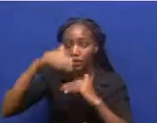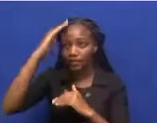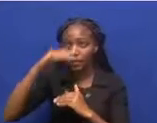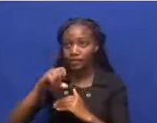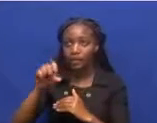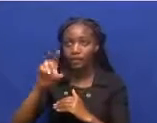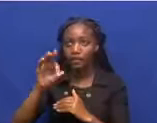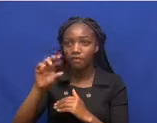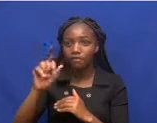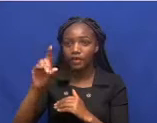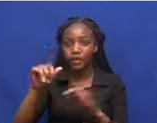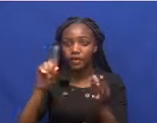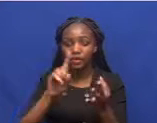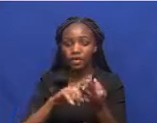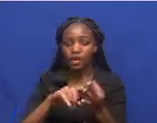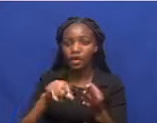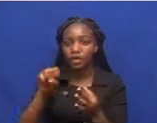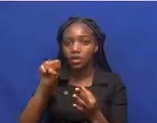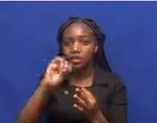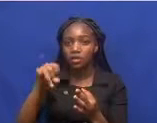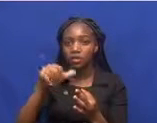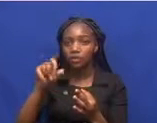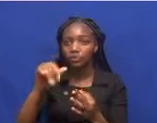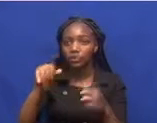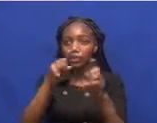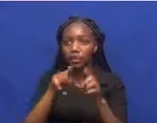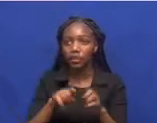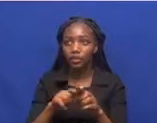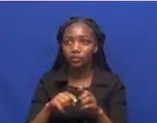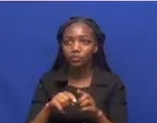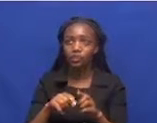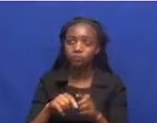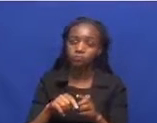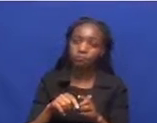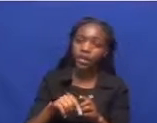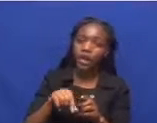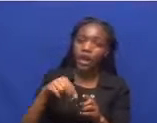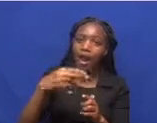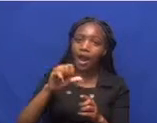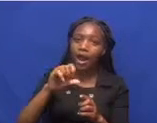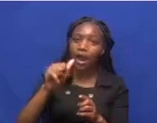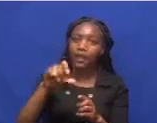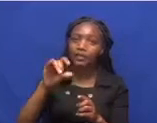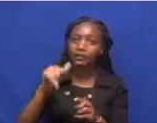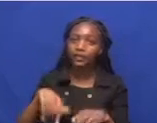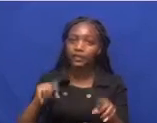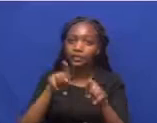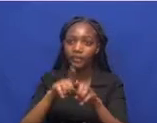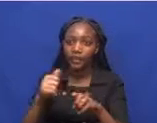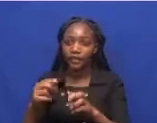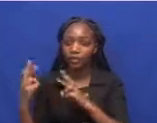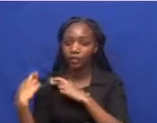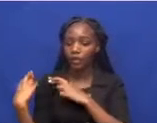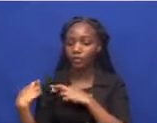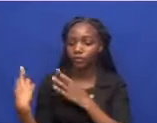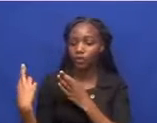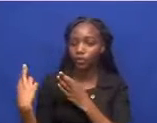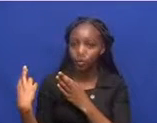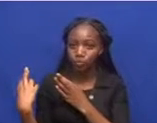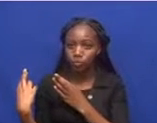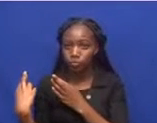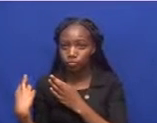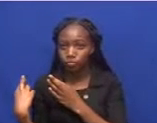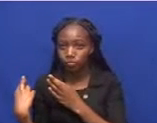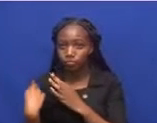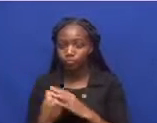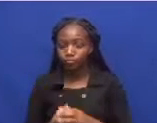Julius Korill, and former Principal Secretary Hadija Kasachon, as those who were responsible for the acts of omission and